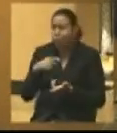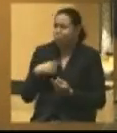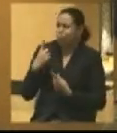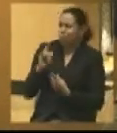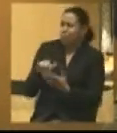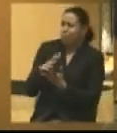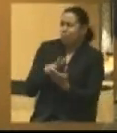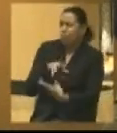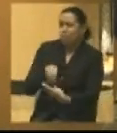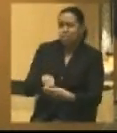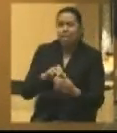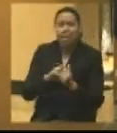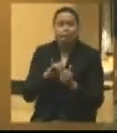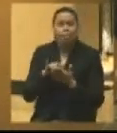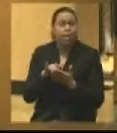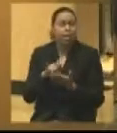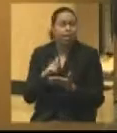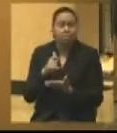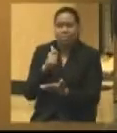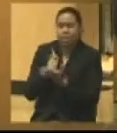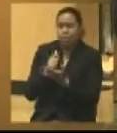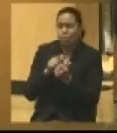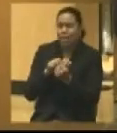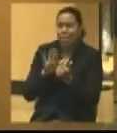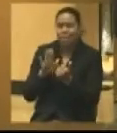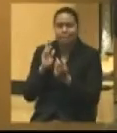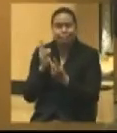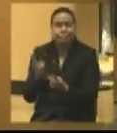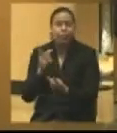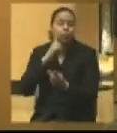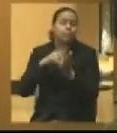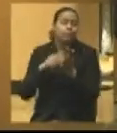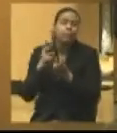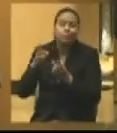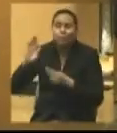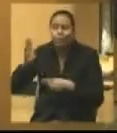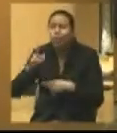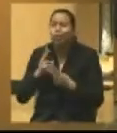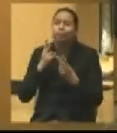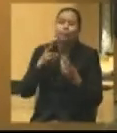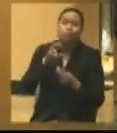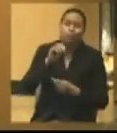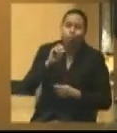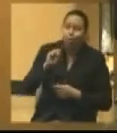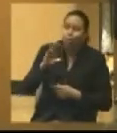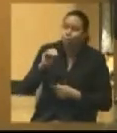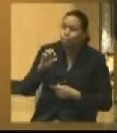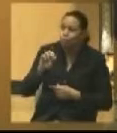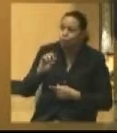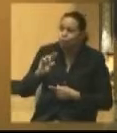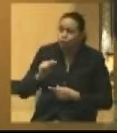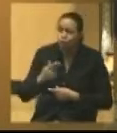is and what this did to his psyche, going to Baltimore, Vansville, Rossboro Inn,